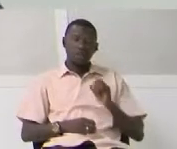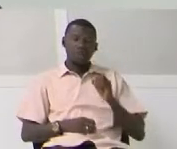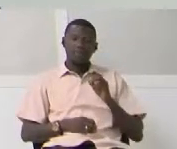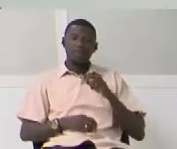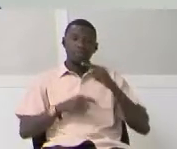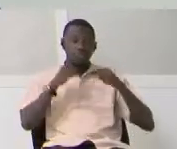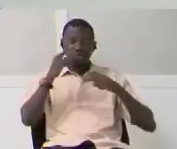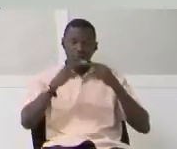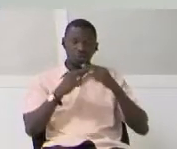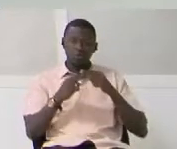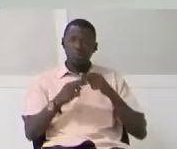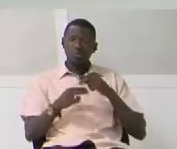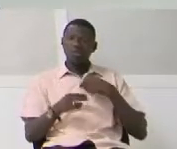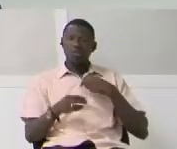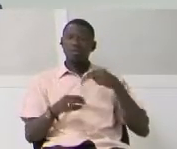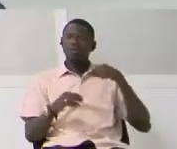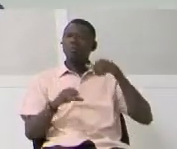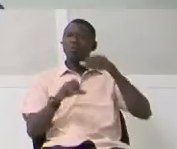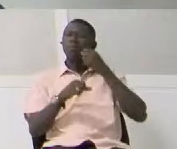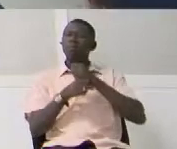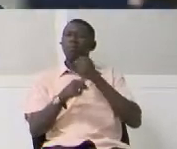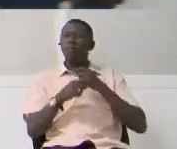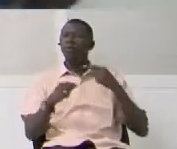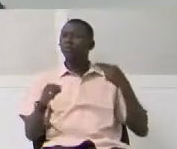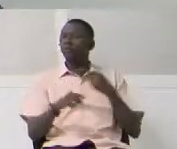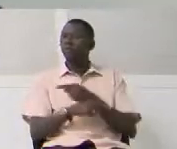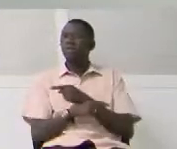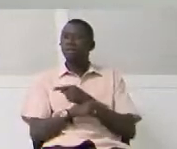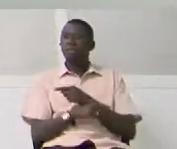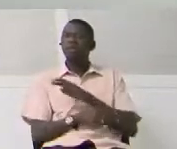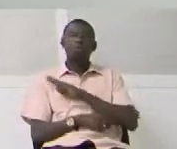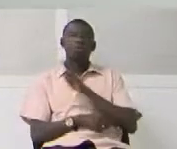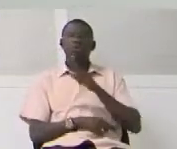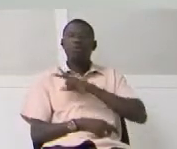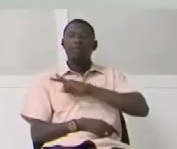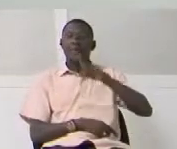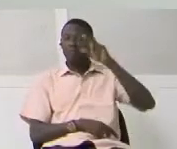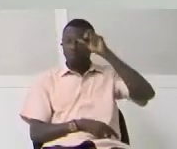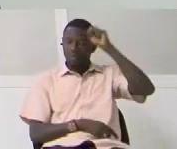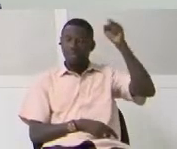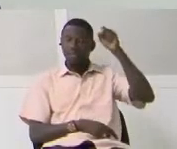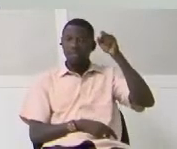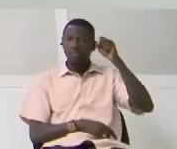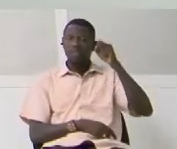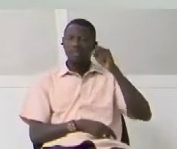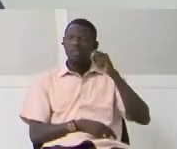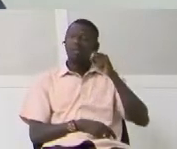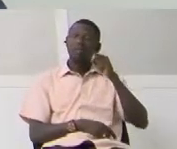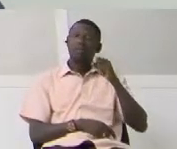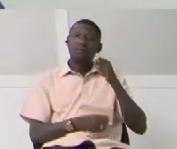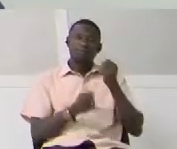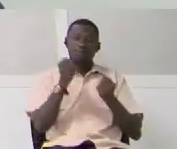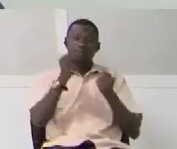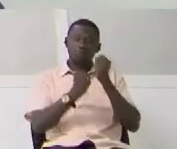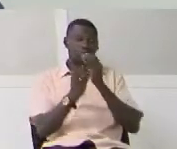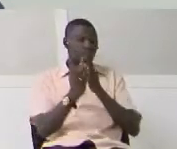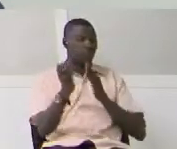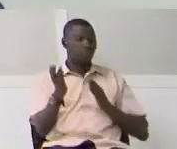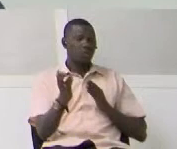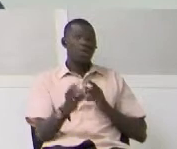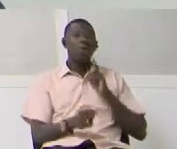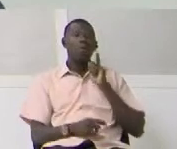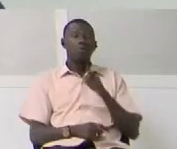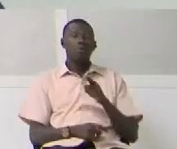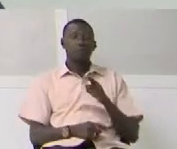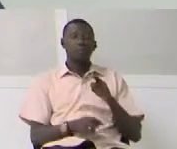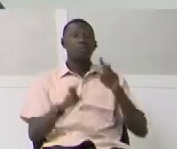was not the vice president's convoy. It was, in fact, the president's convoy. Why you chilling our hair morning?